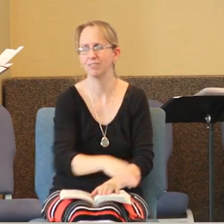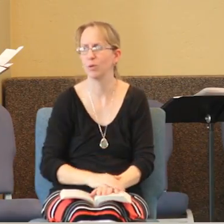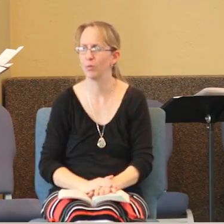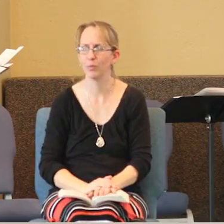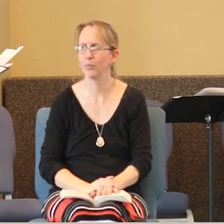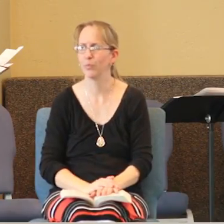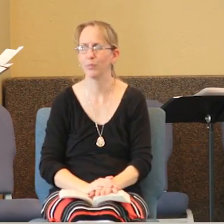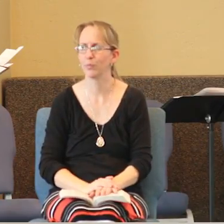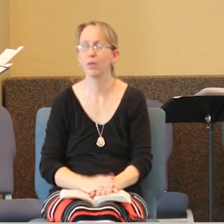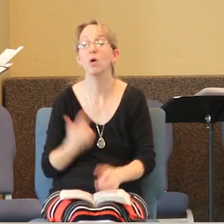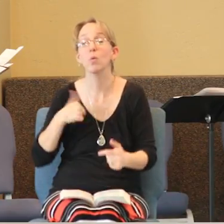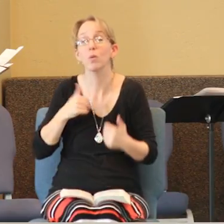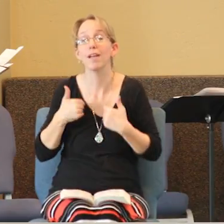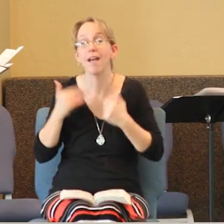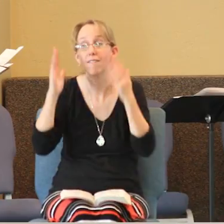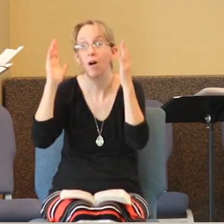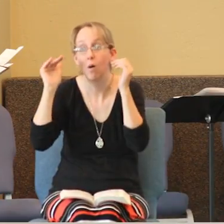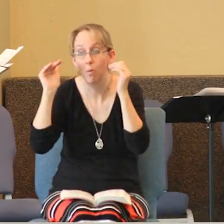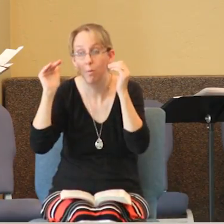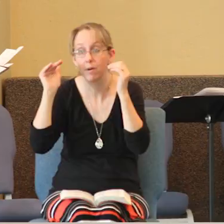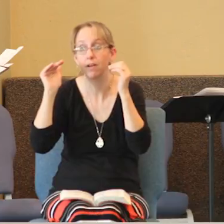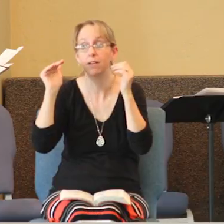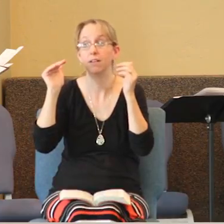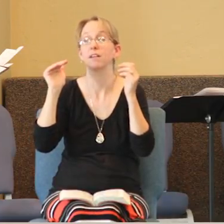See, we have hope.